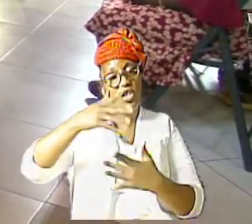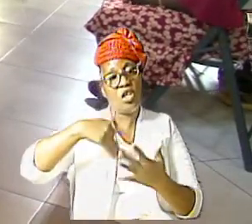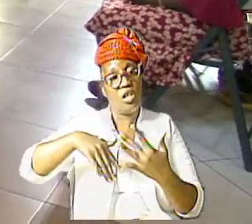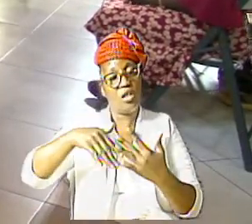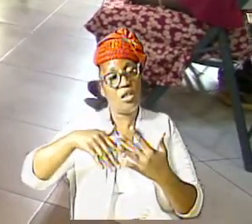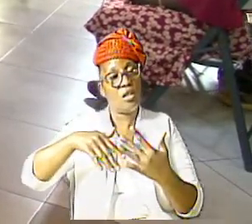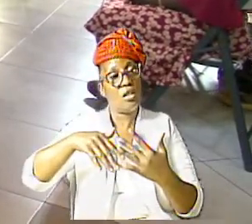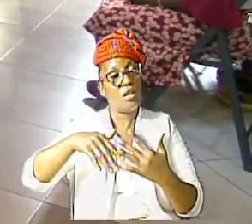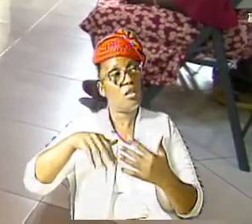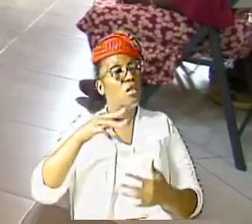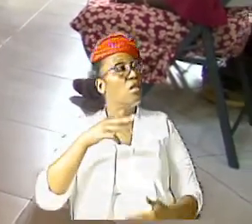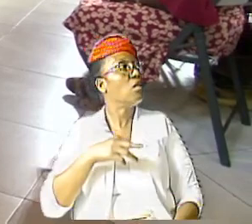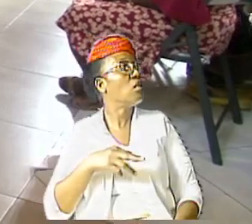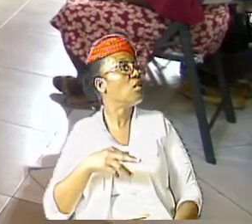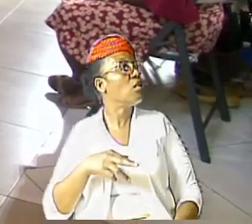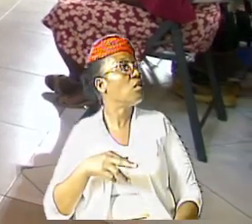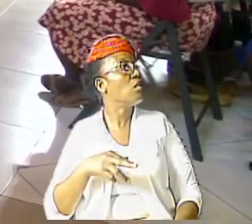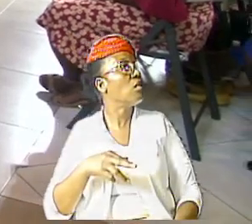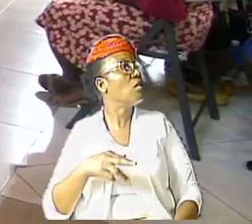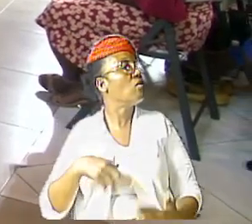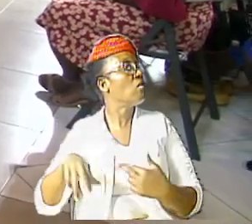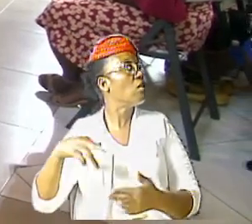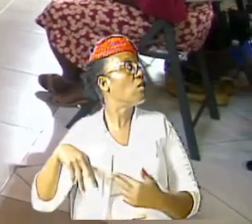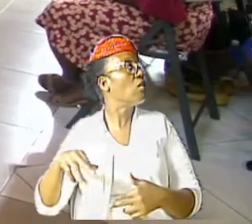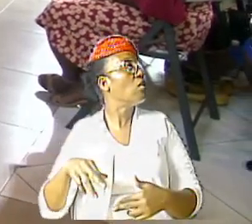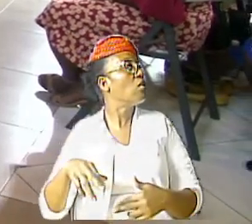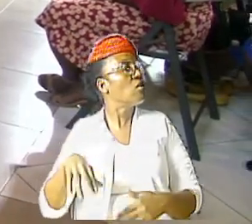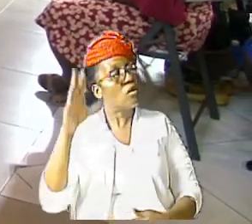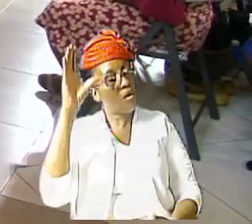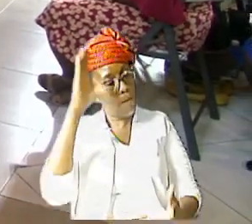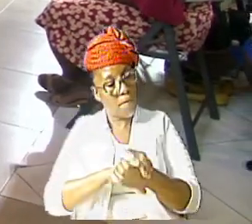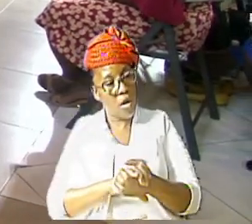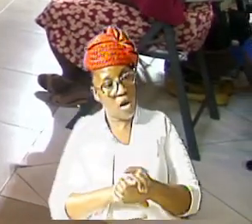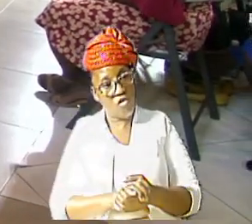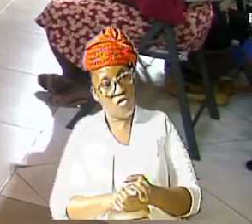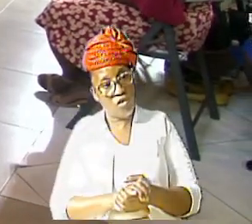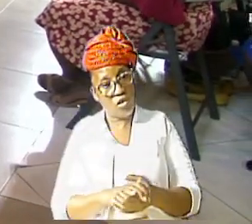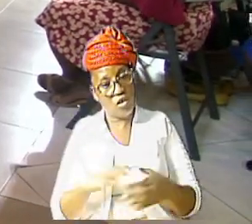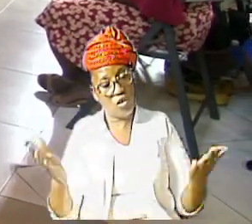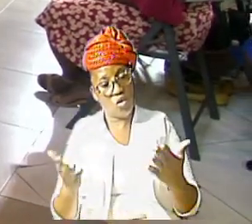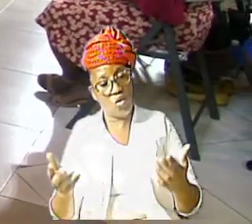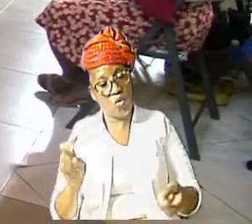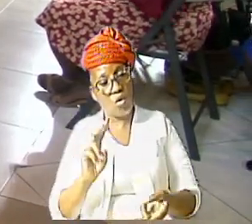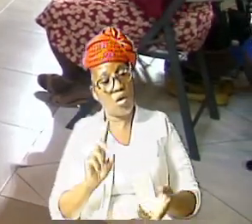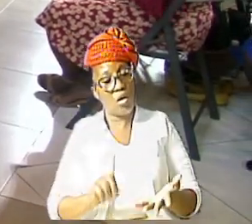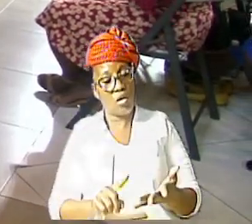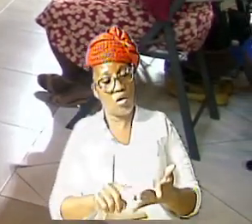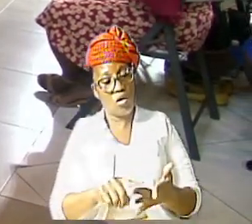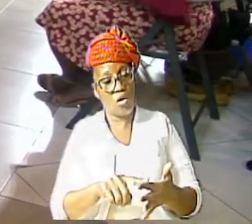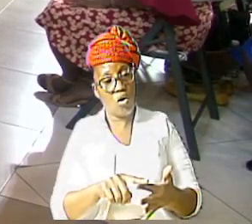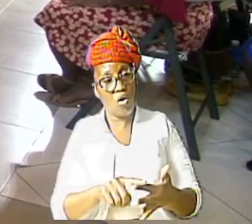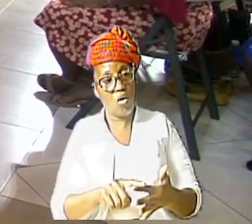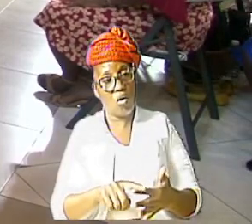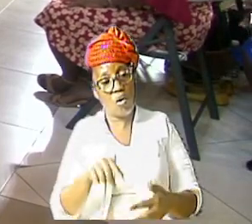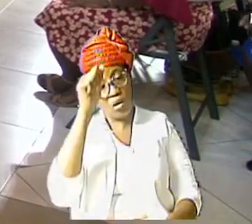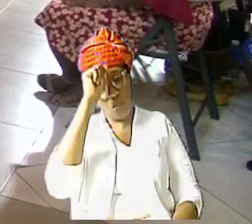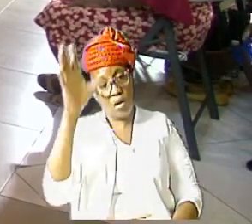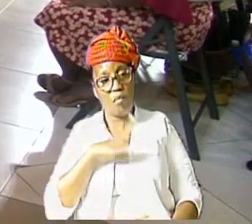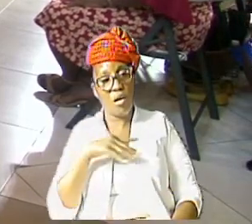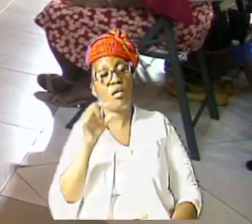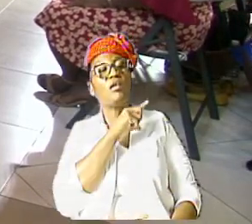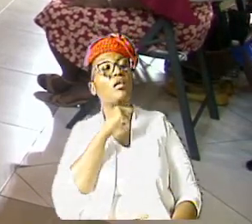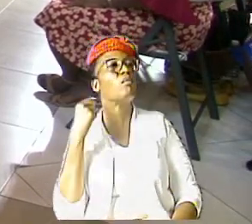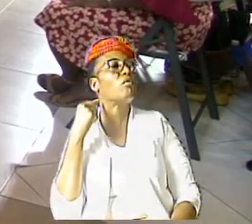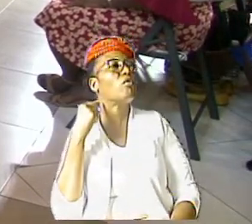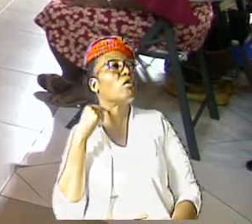Marriage is what counts. And I can tell you men that are here, you are the priest of the house. Hallelujah. And I tell you this, the